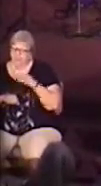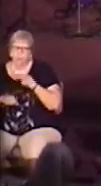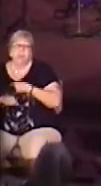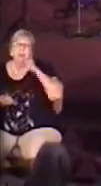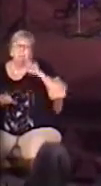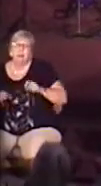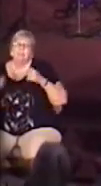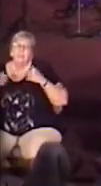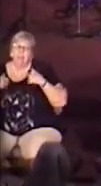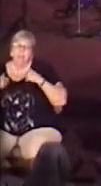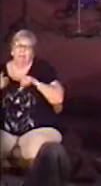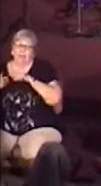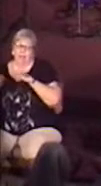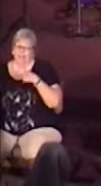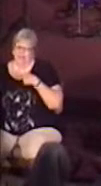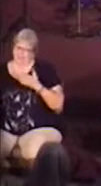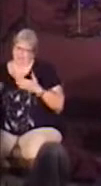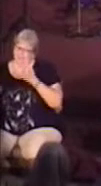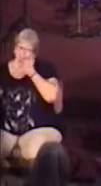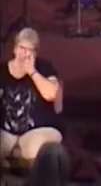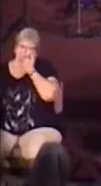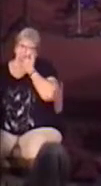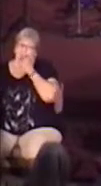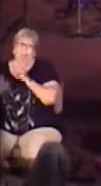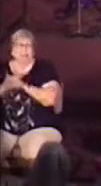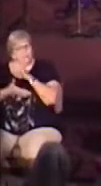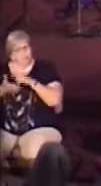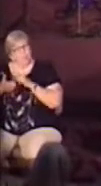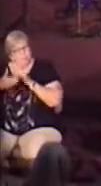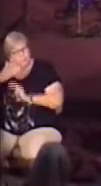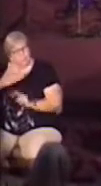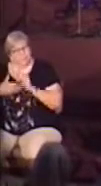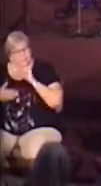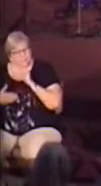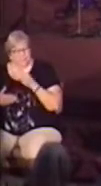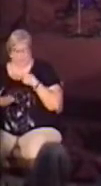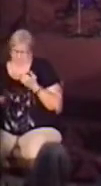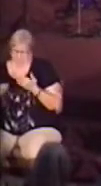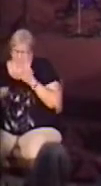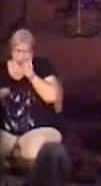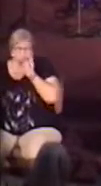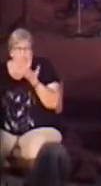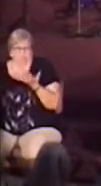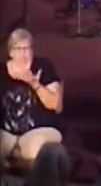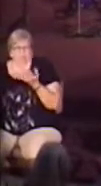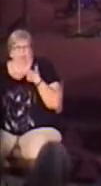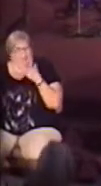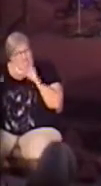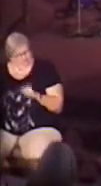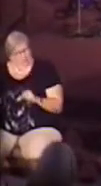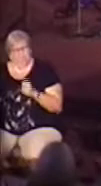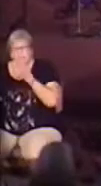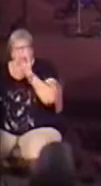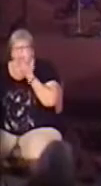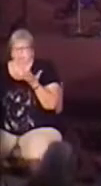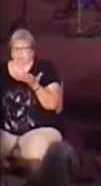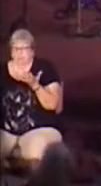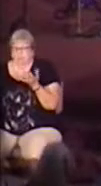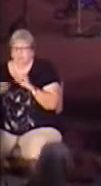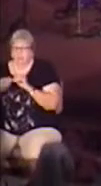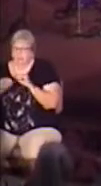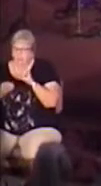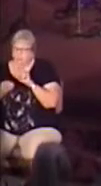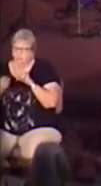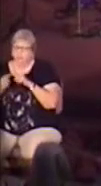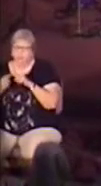I may be wrong. That's what humility is. I may be wrong. I could be wrong. Number two,